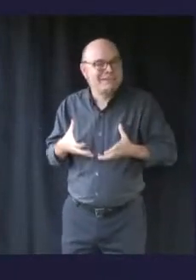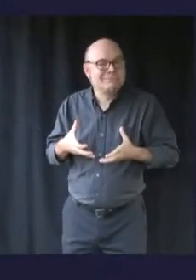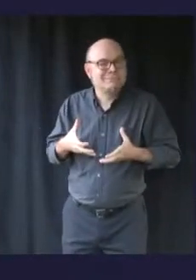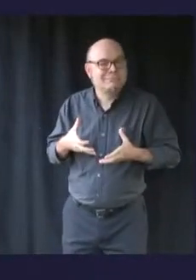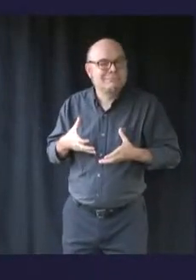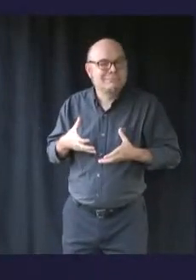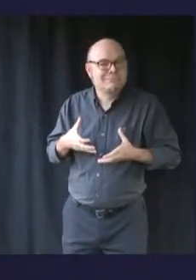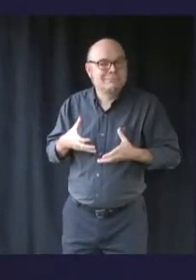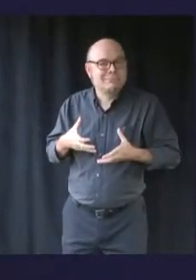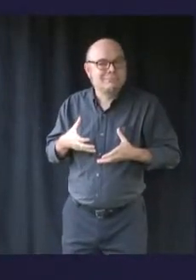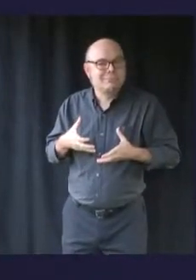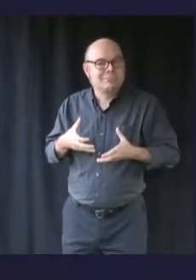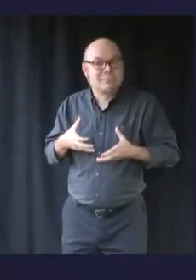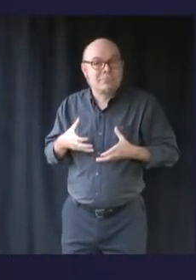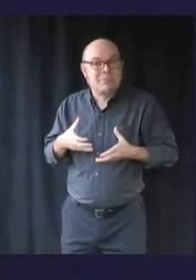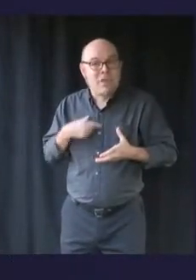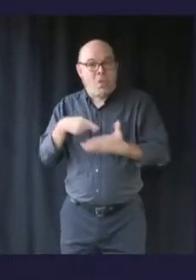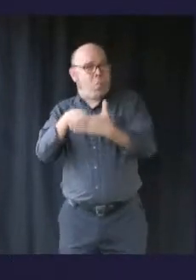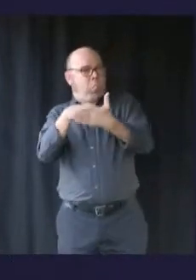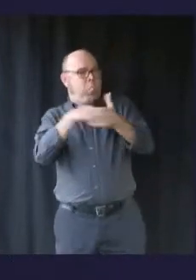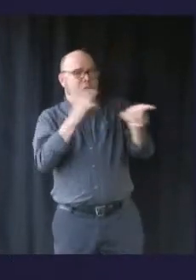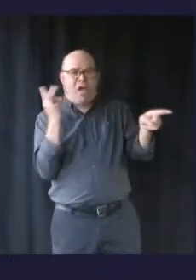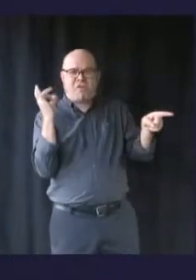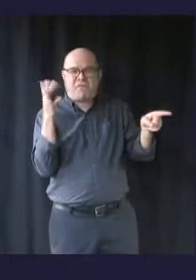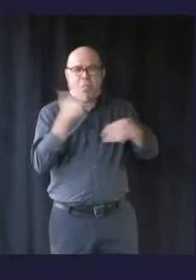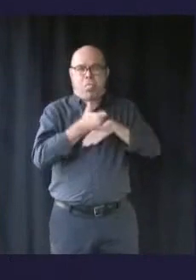elsewhere in the world and called for action overseas.